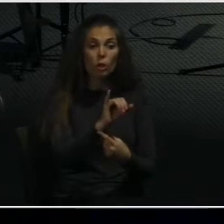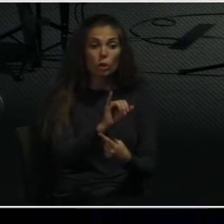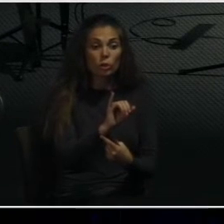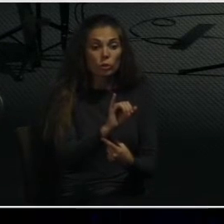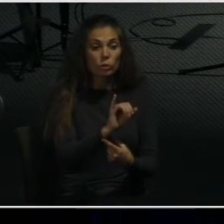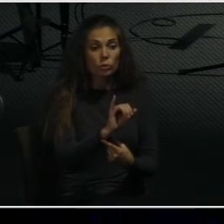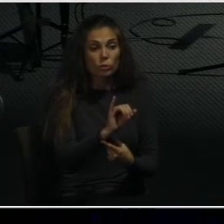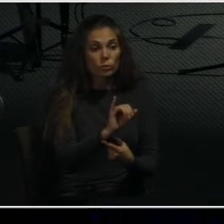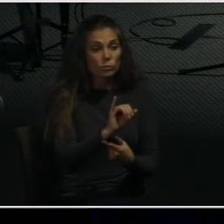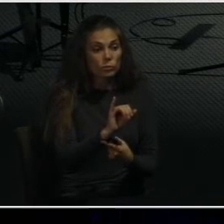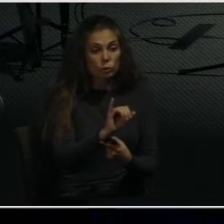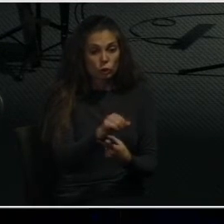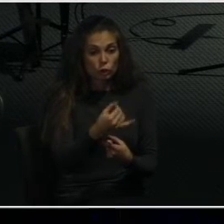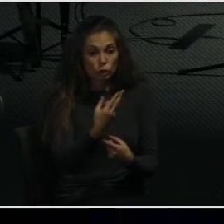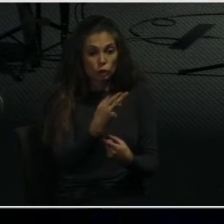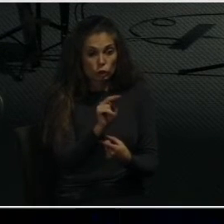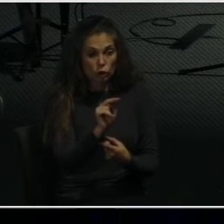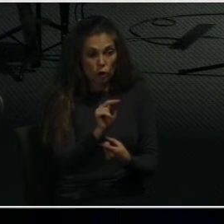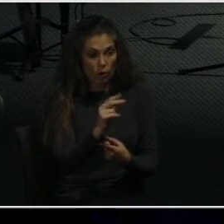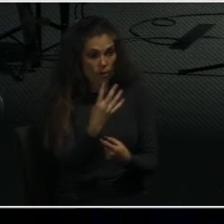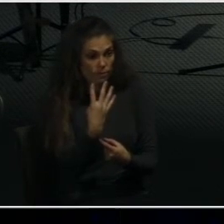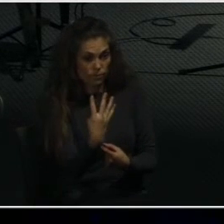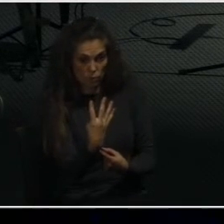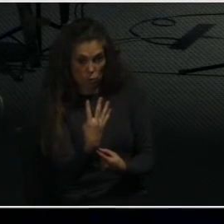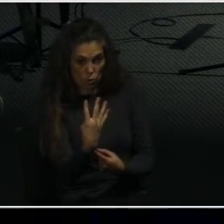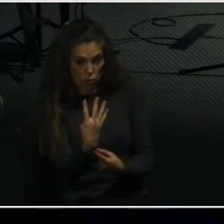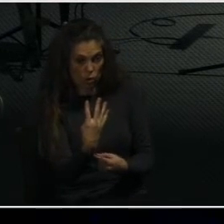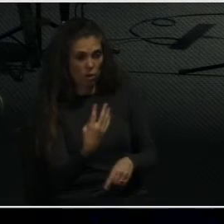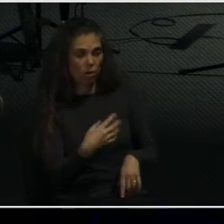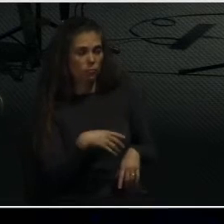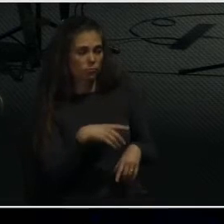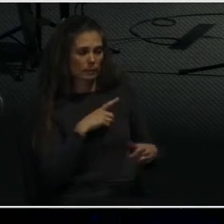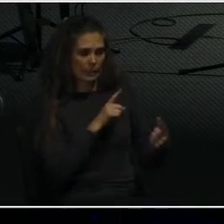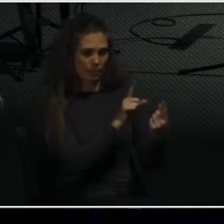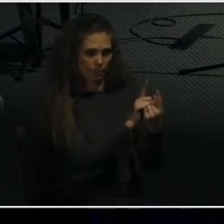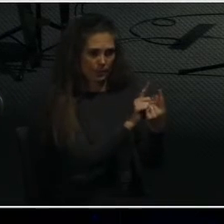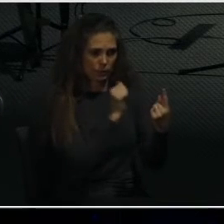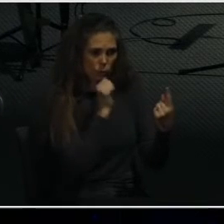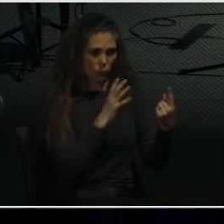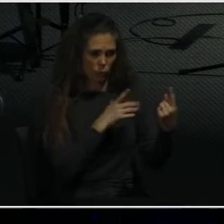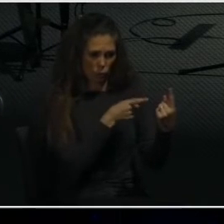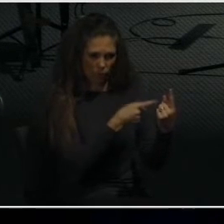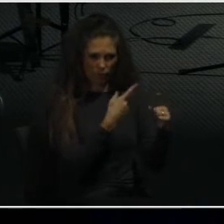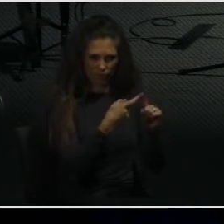where he meets this woman from Samaria at a well